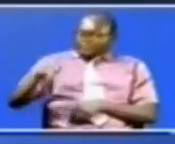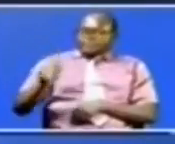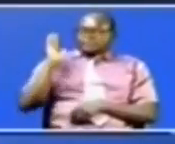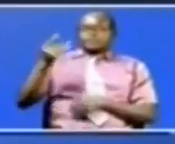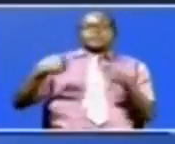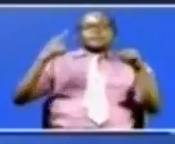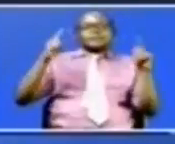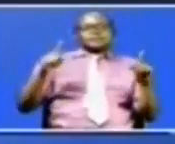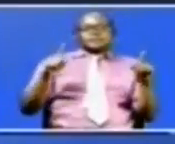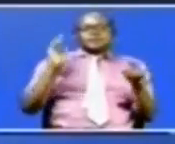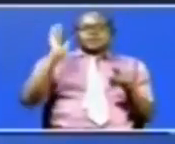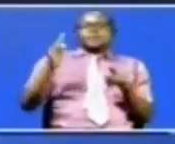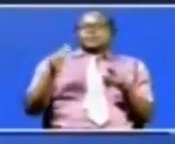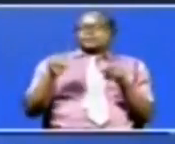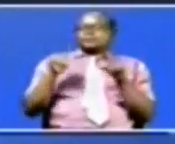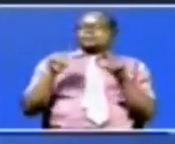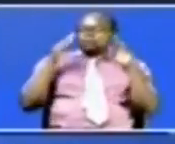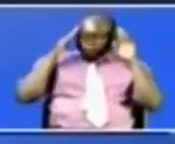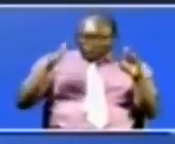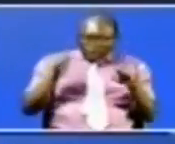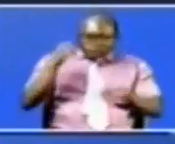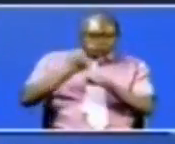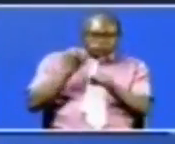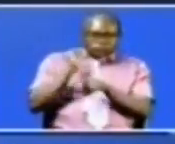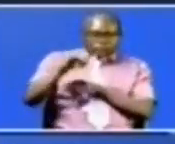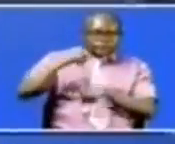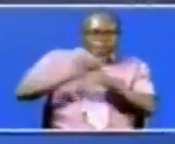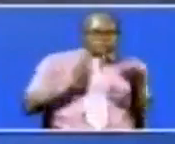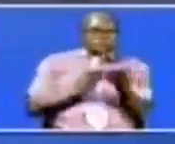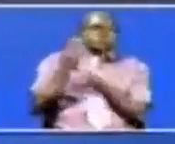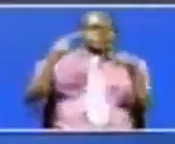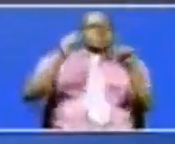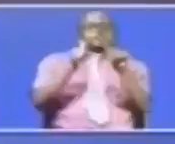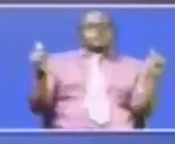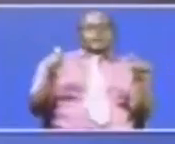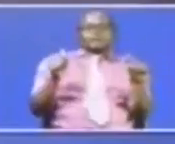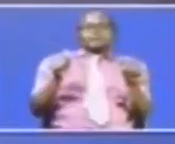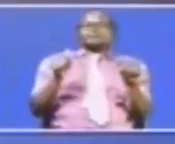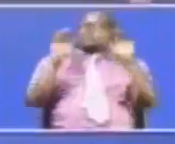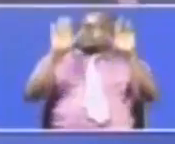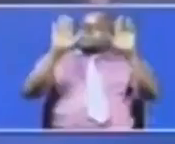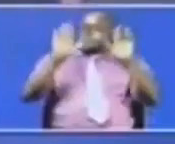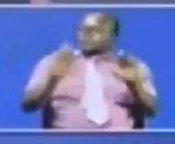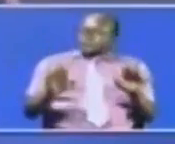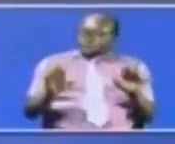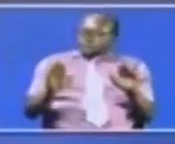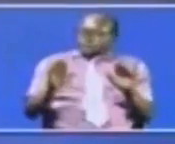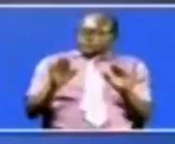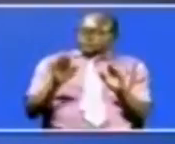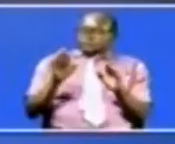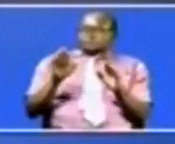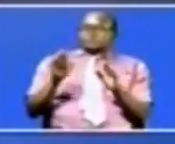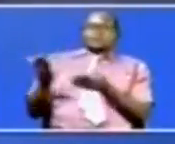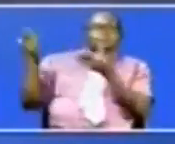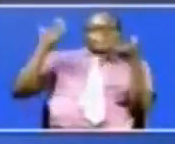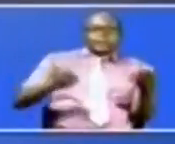succeeds, and we're going to stick to it through thick and thin. This moves the bank to a secured base, bringing a